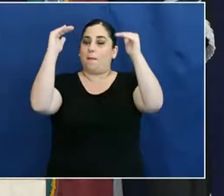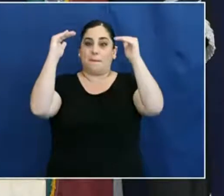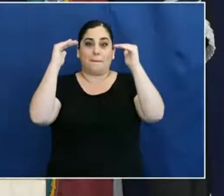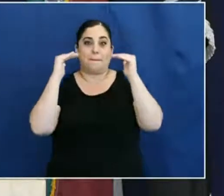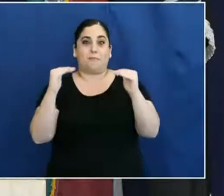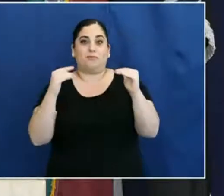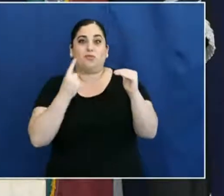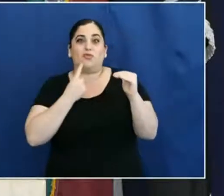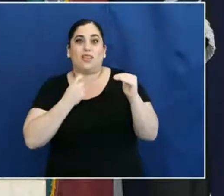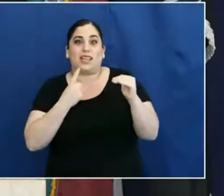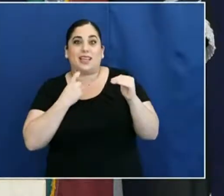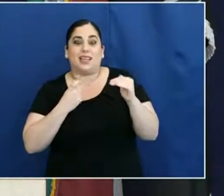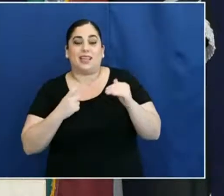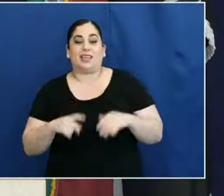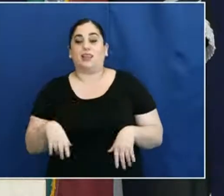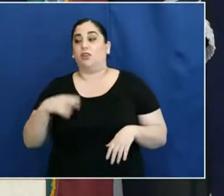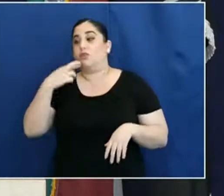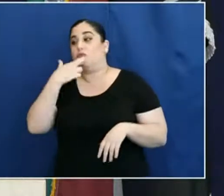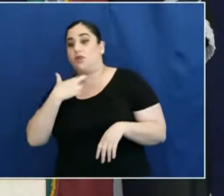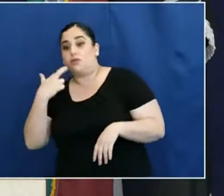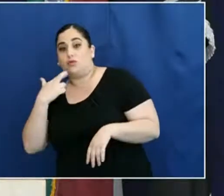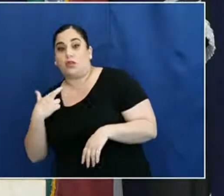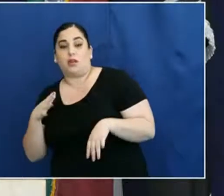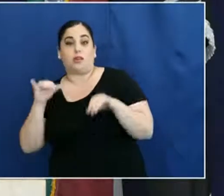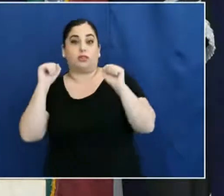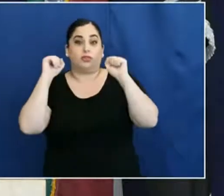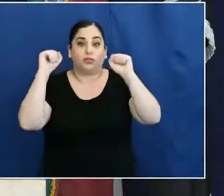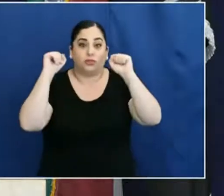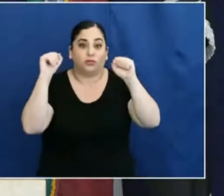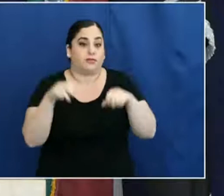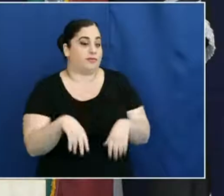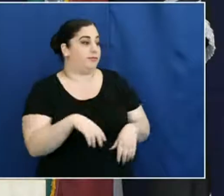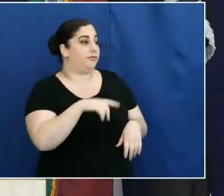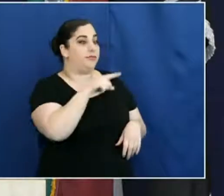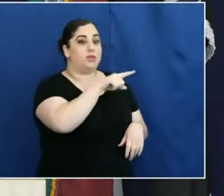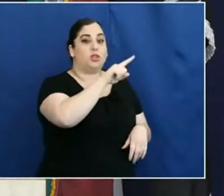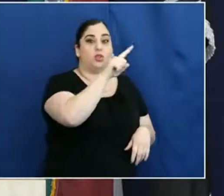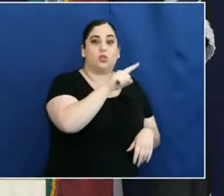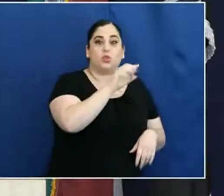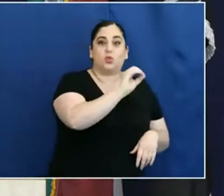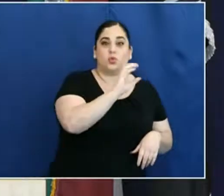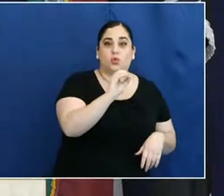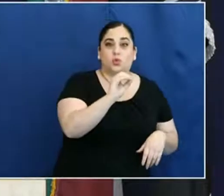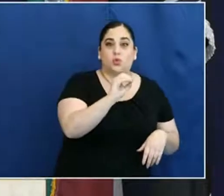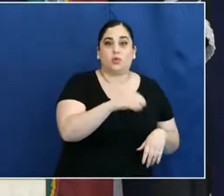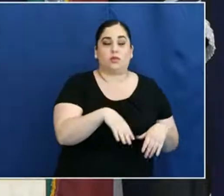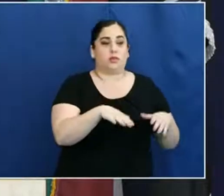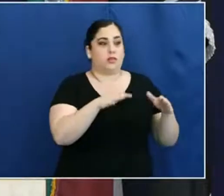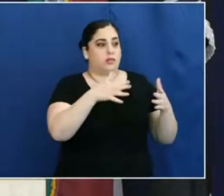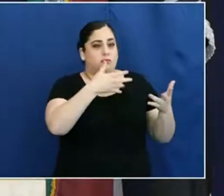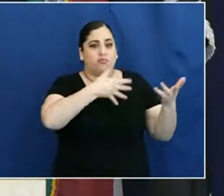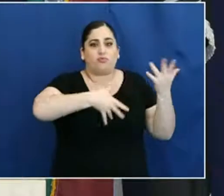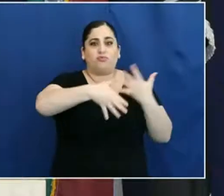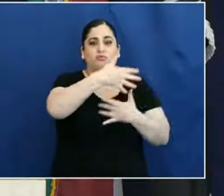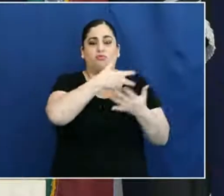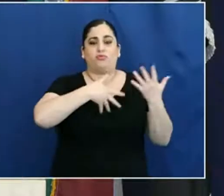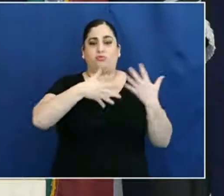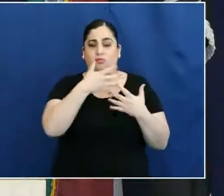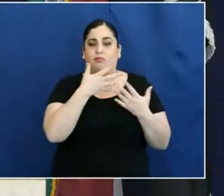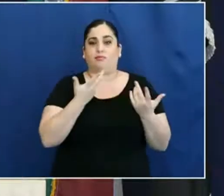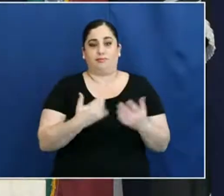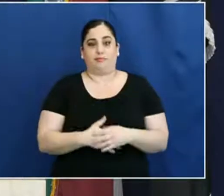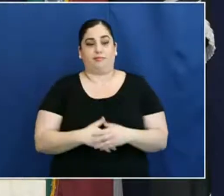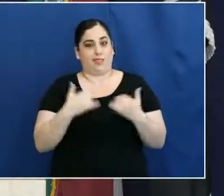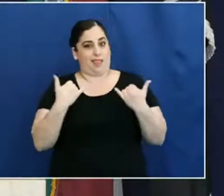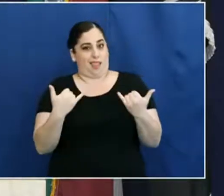gyms, museums, zoos, aquariums, and retail and shopping centers. We do want to encourage the public. We want to continue to be cautious. We want to be